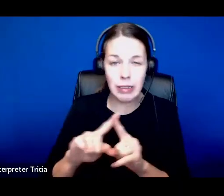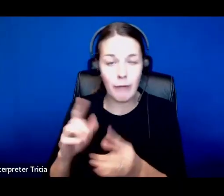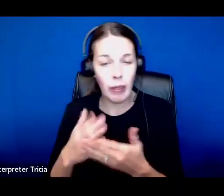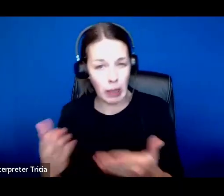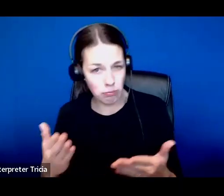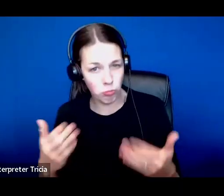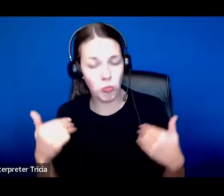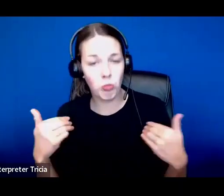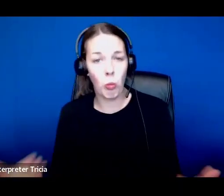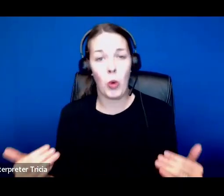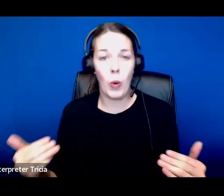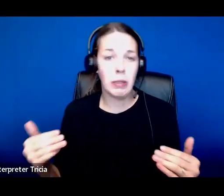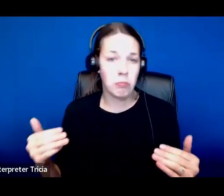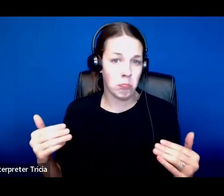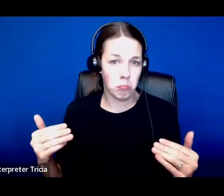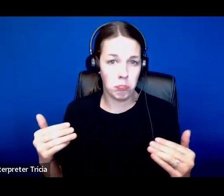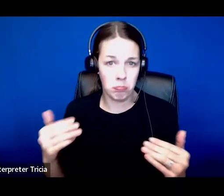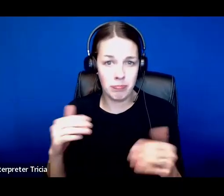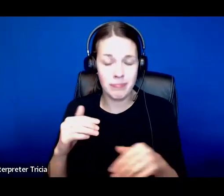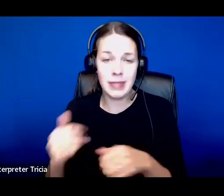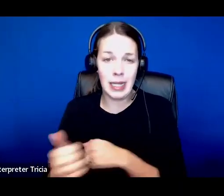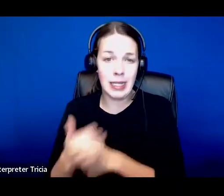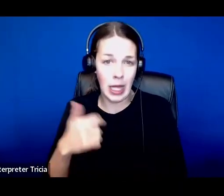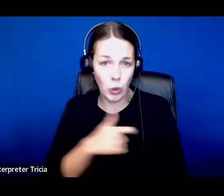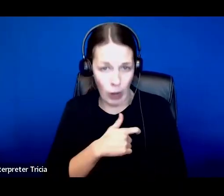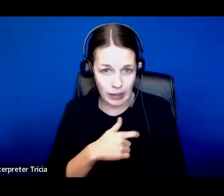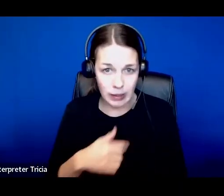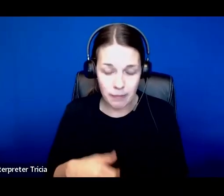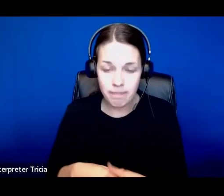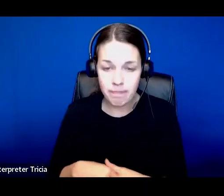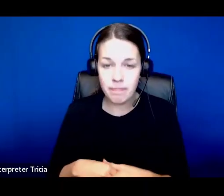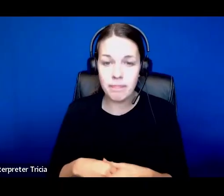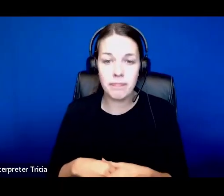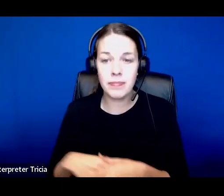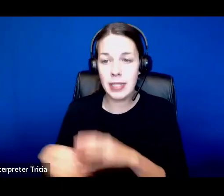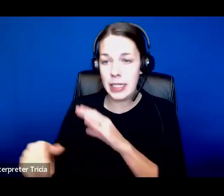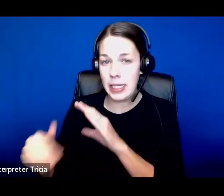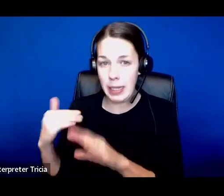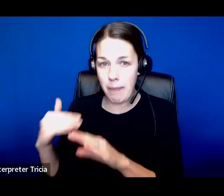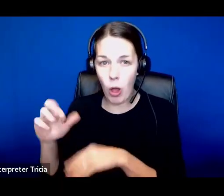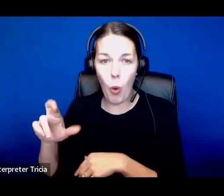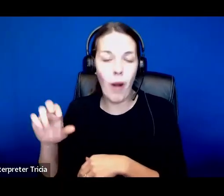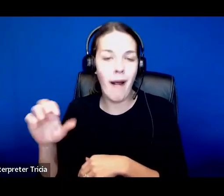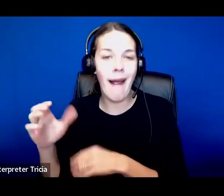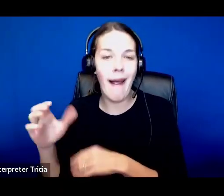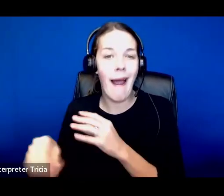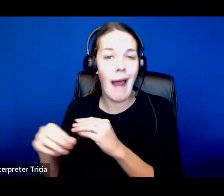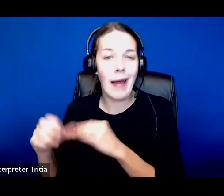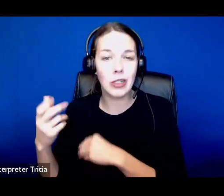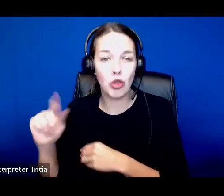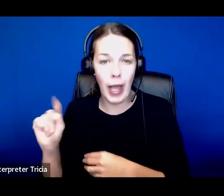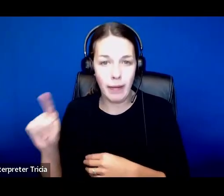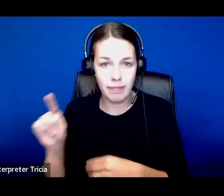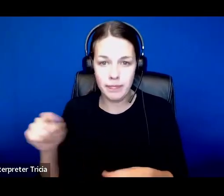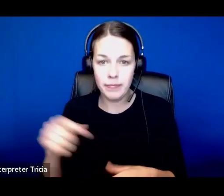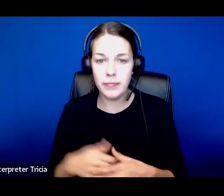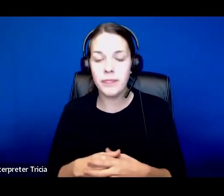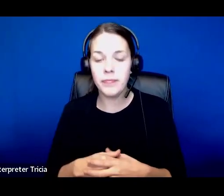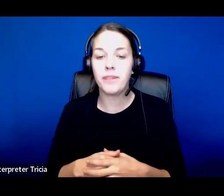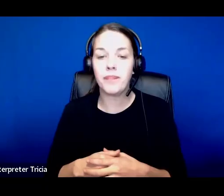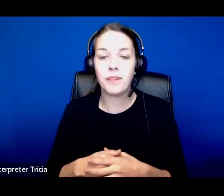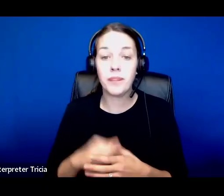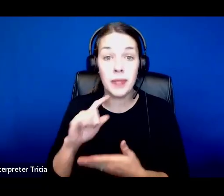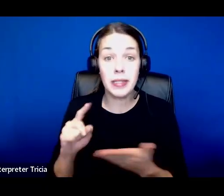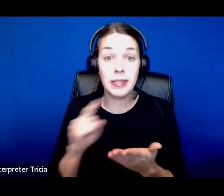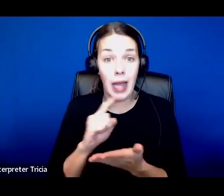about, please feel free to send that to my email, or you can add that in the chat. Please, throughout the session,